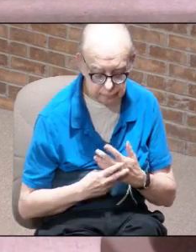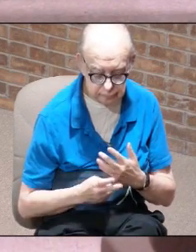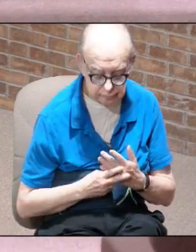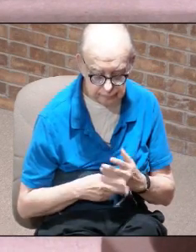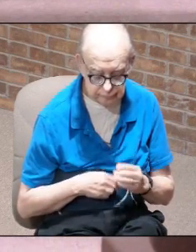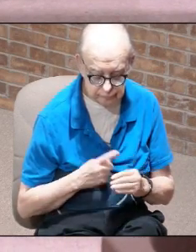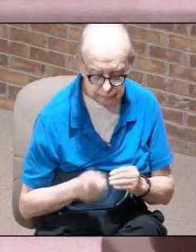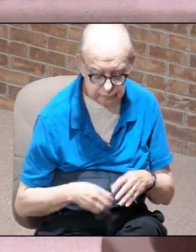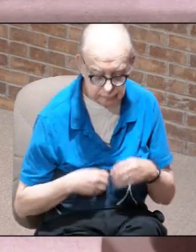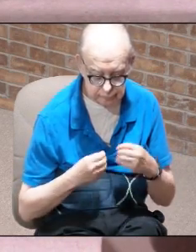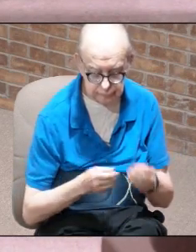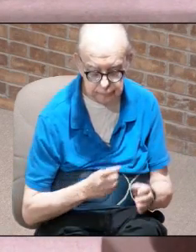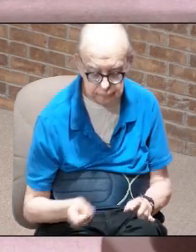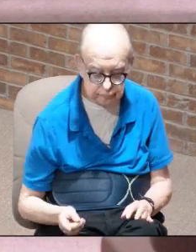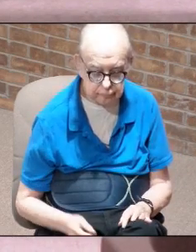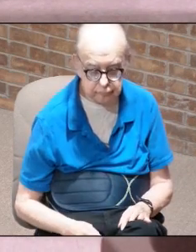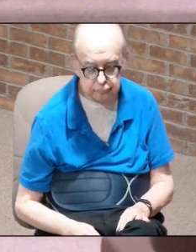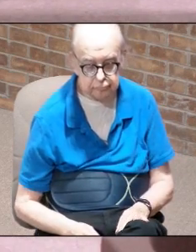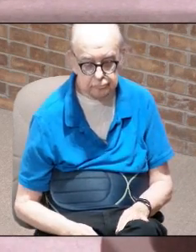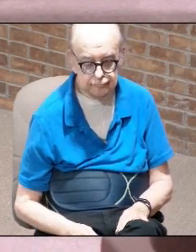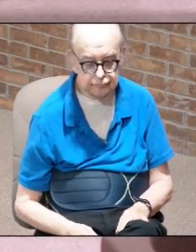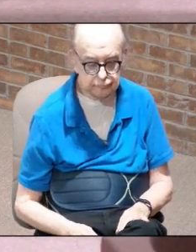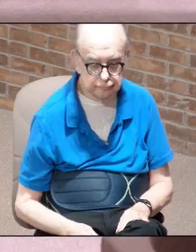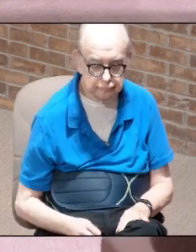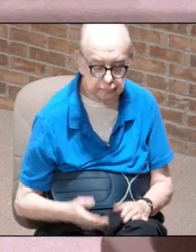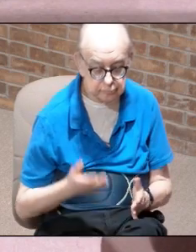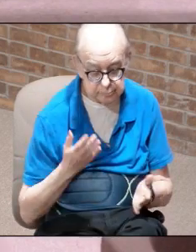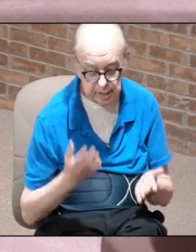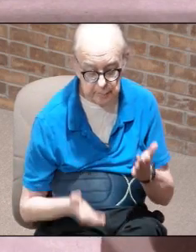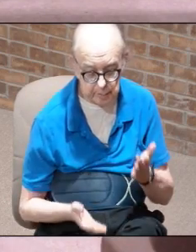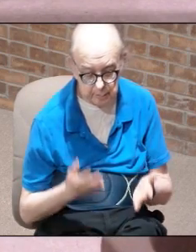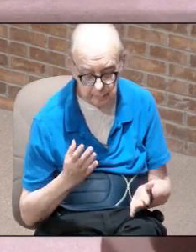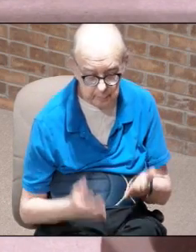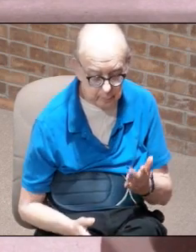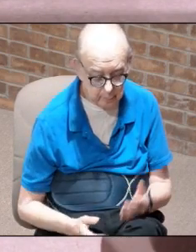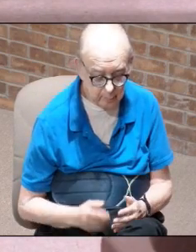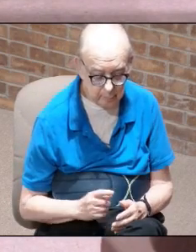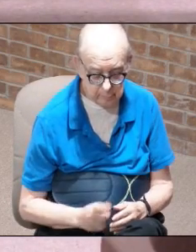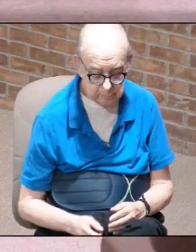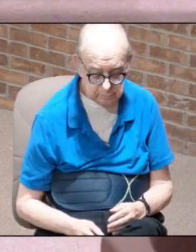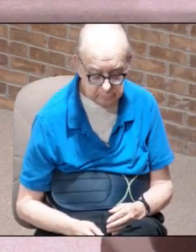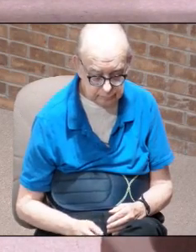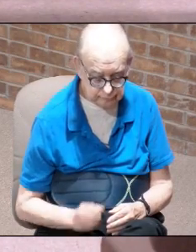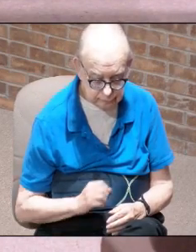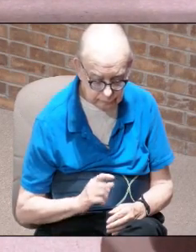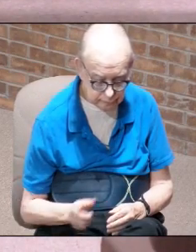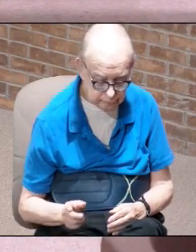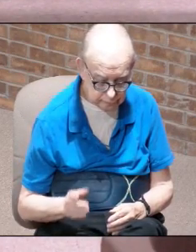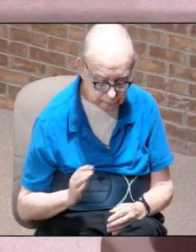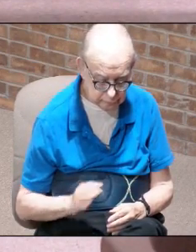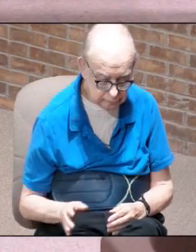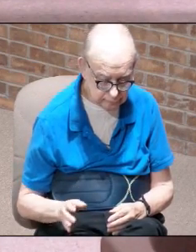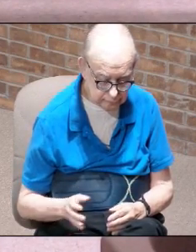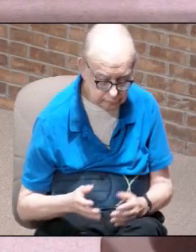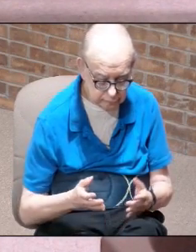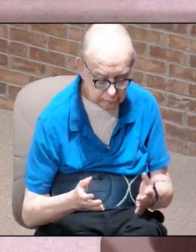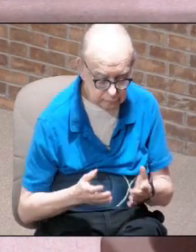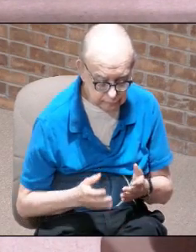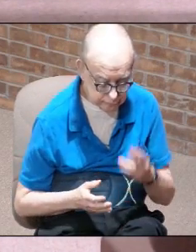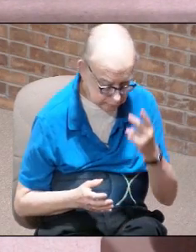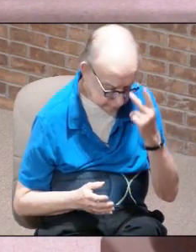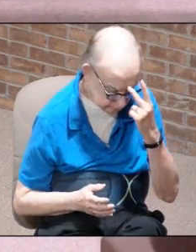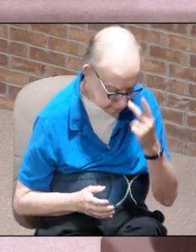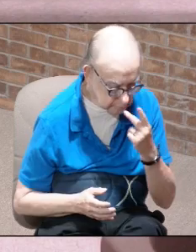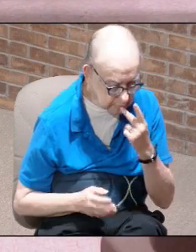end of my life to give to them. When maybe, just maybe, all that child wanted was that parent to sit